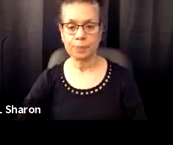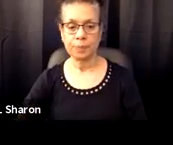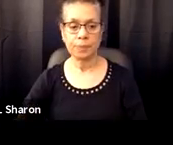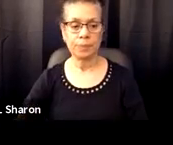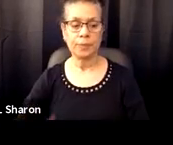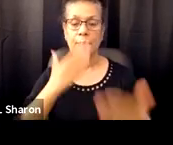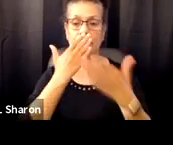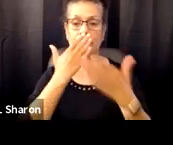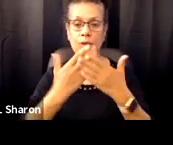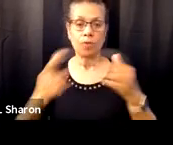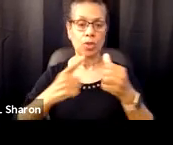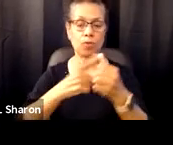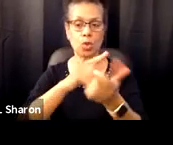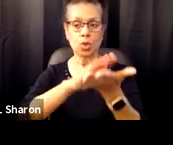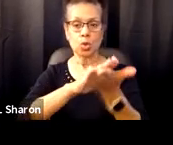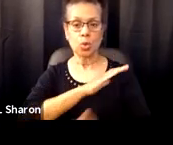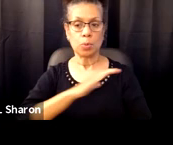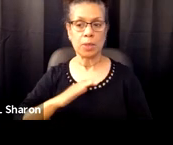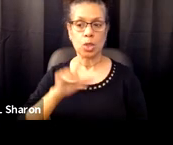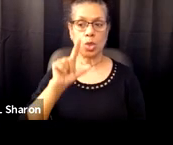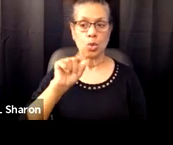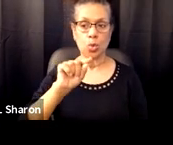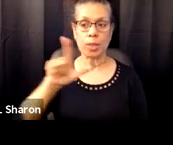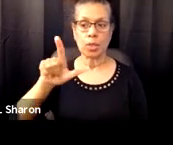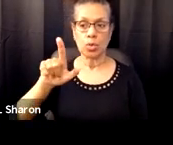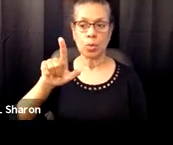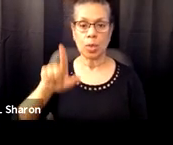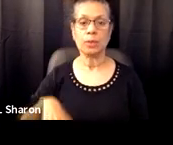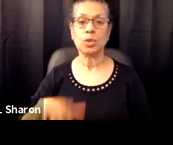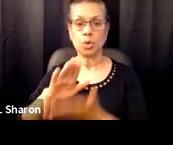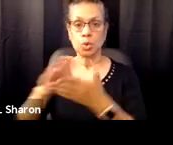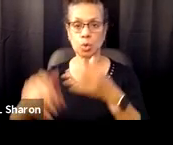for our first school committee meeting of the 21-22 school year